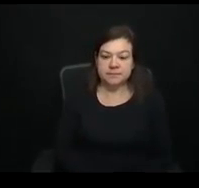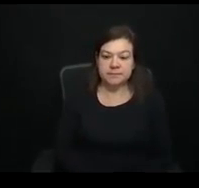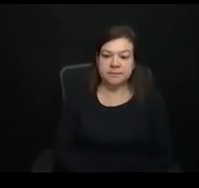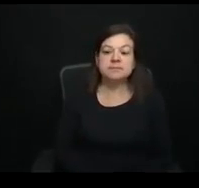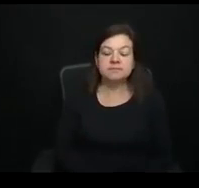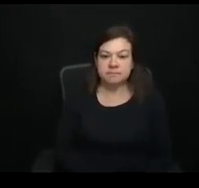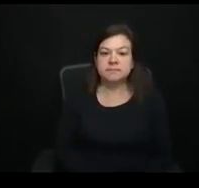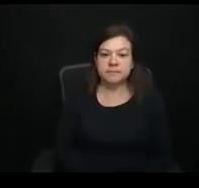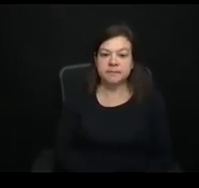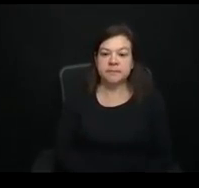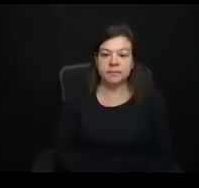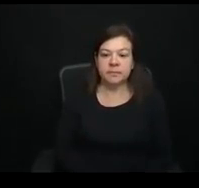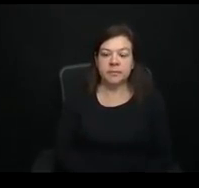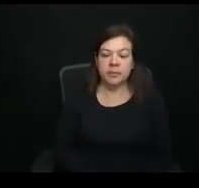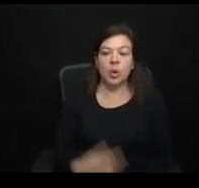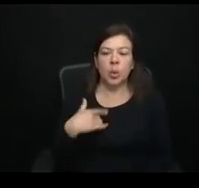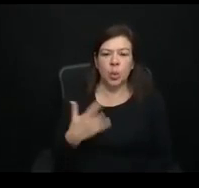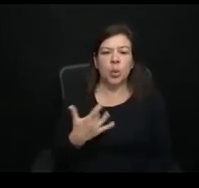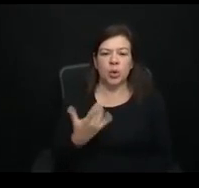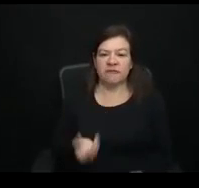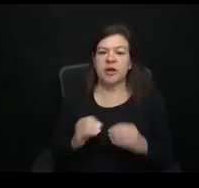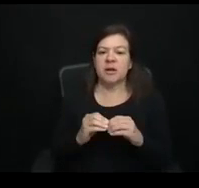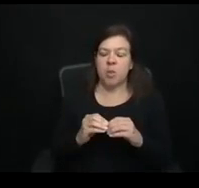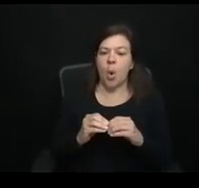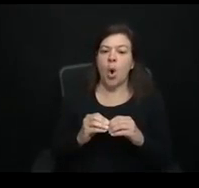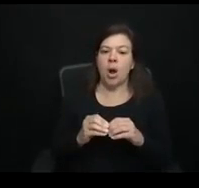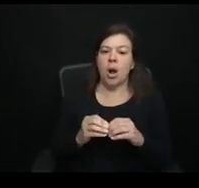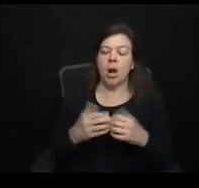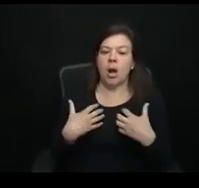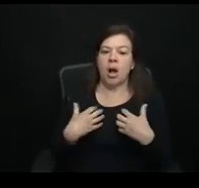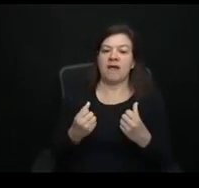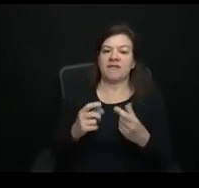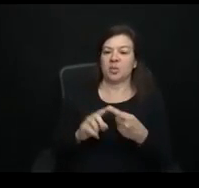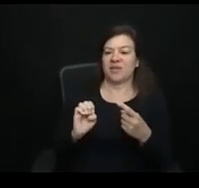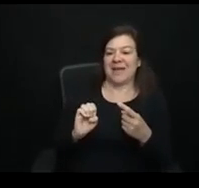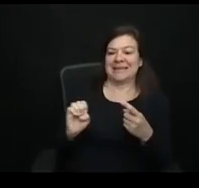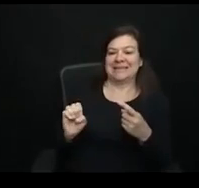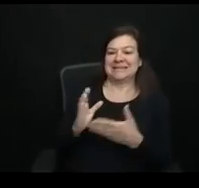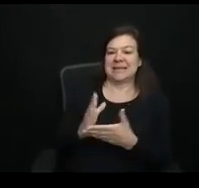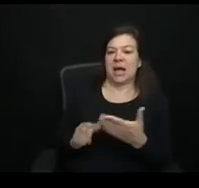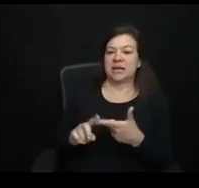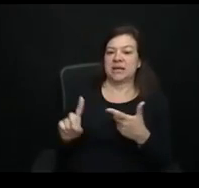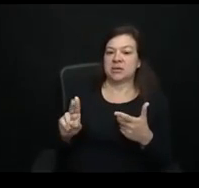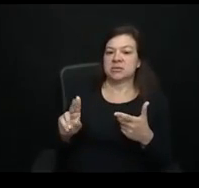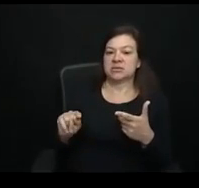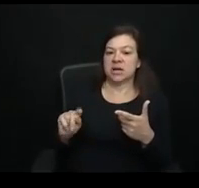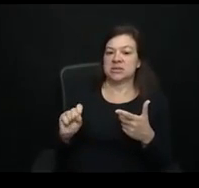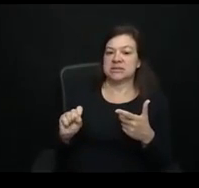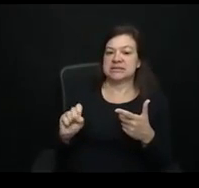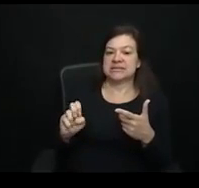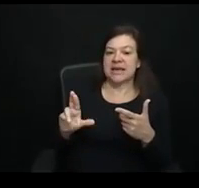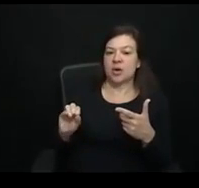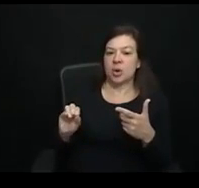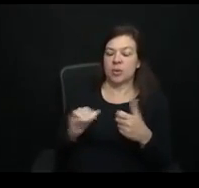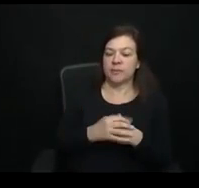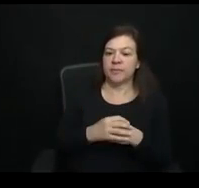by that map that we're feeling really confident with that east side of the fire over towards Dutzero. Like I say, I think I said in this meeting, we had